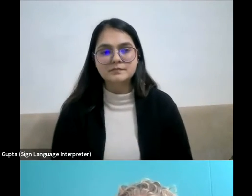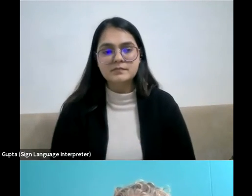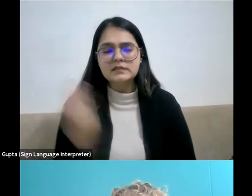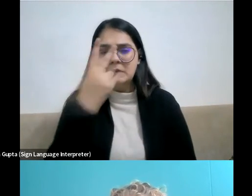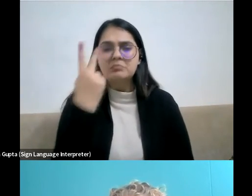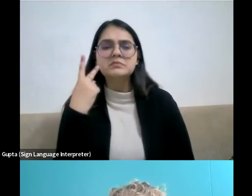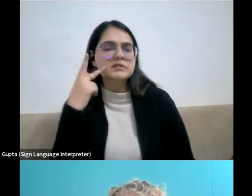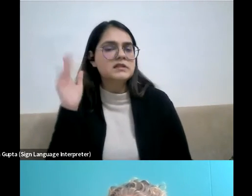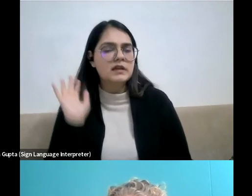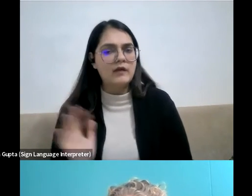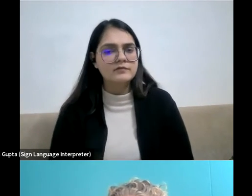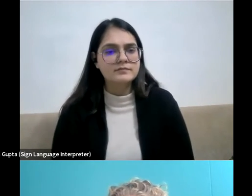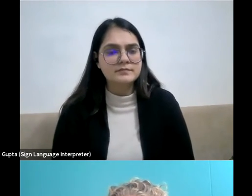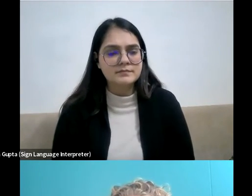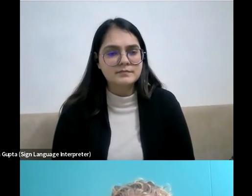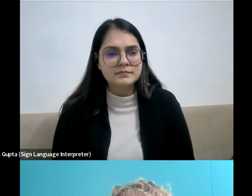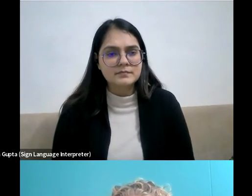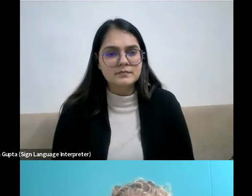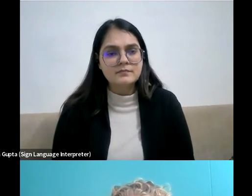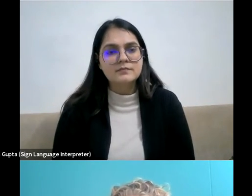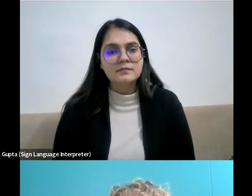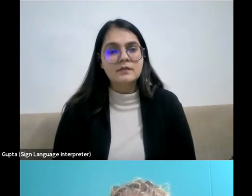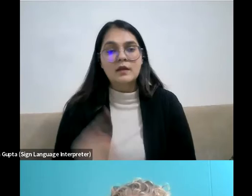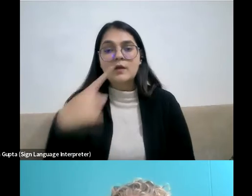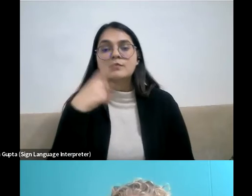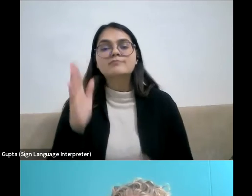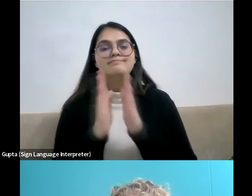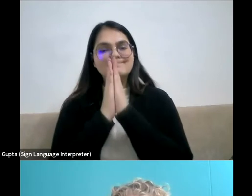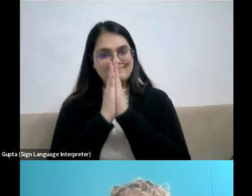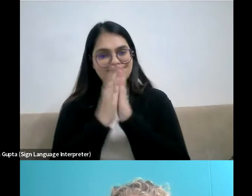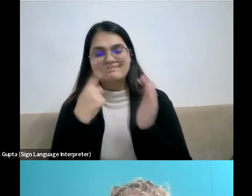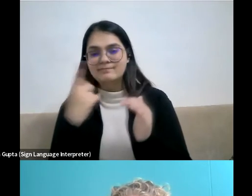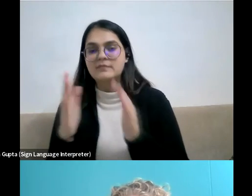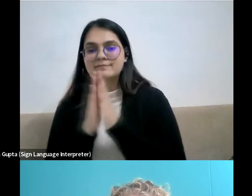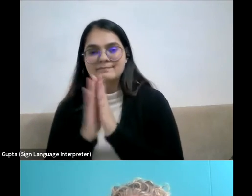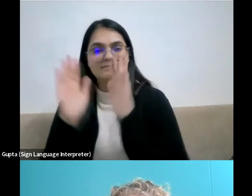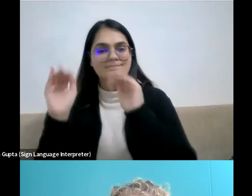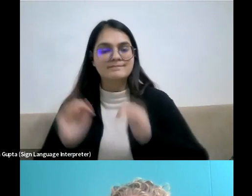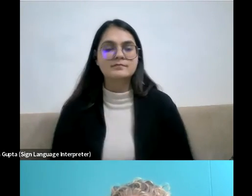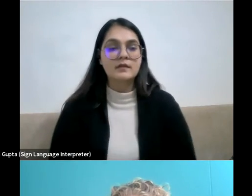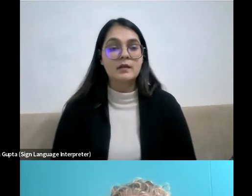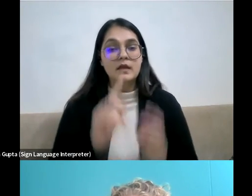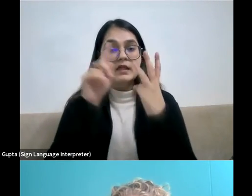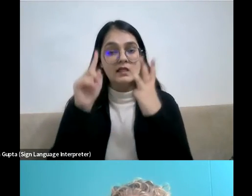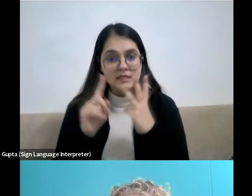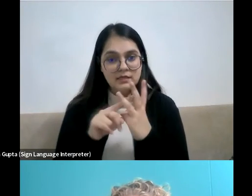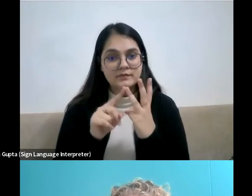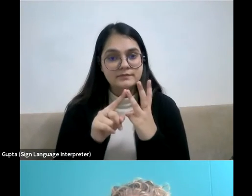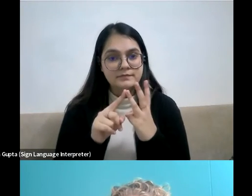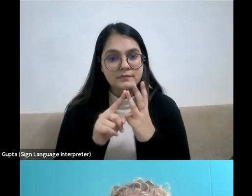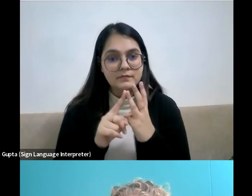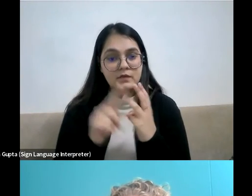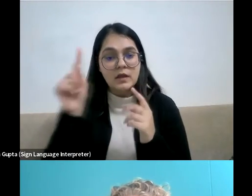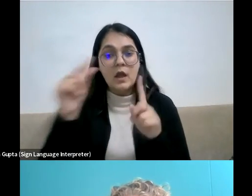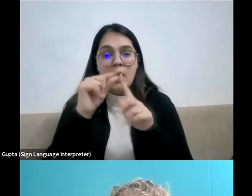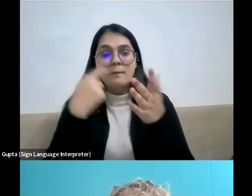seen. And Namaskar Sambhaji Bhai. And third, we have Professor